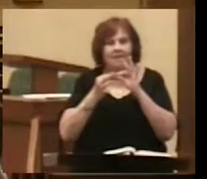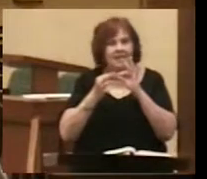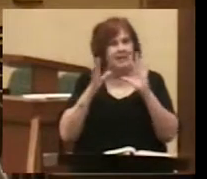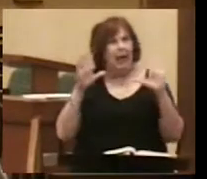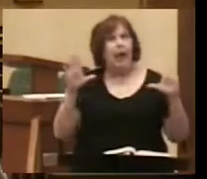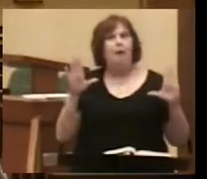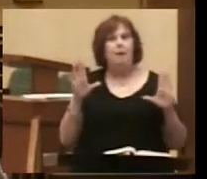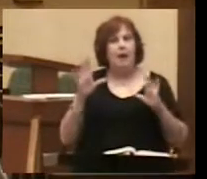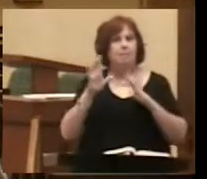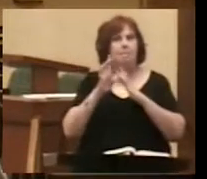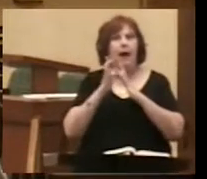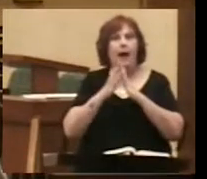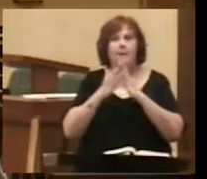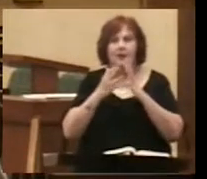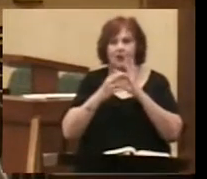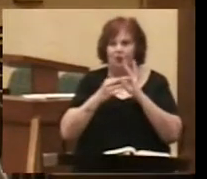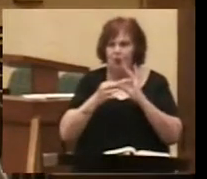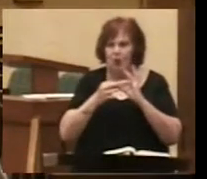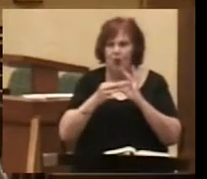Bible stories on a